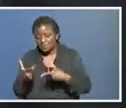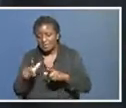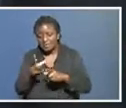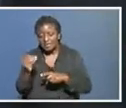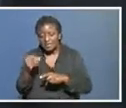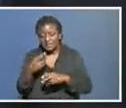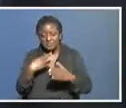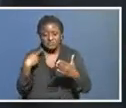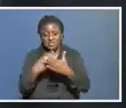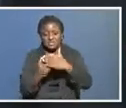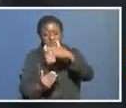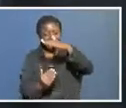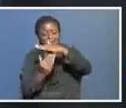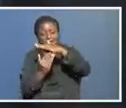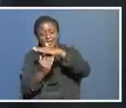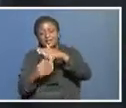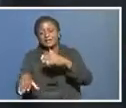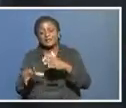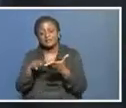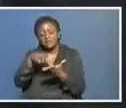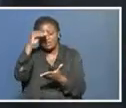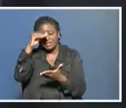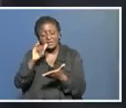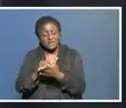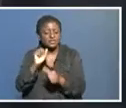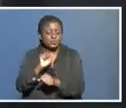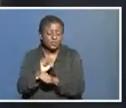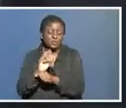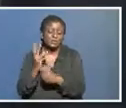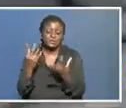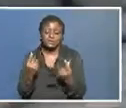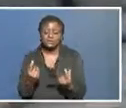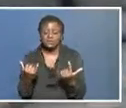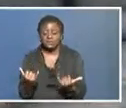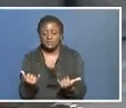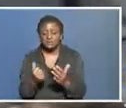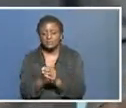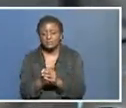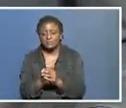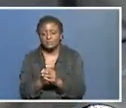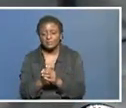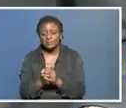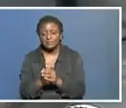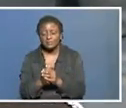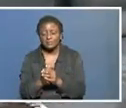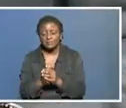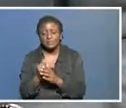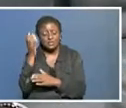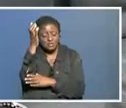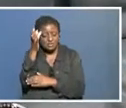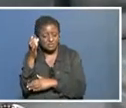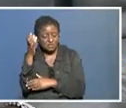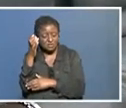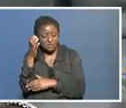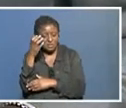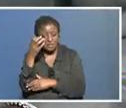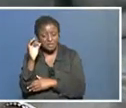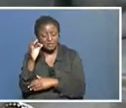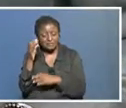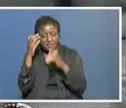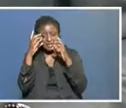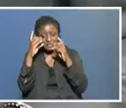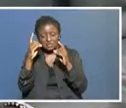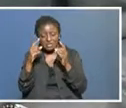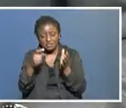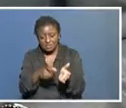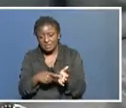pinnacle of learning. And that is the work that we are now have underway. The noted concern of education deficit remains at